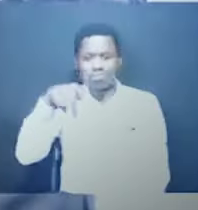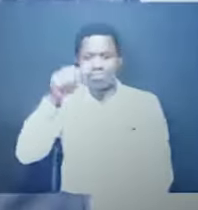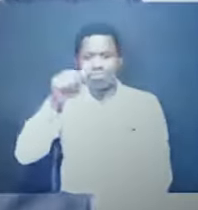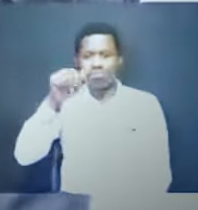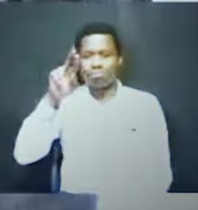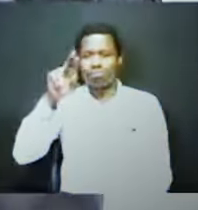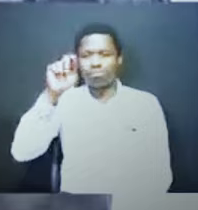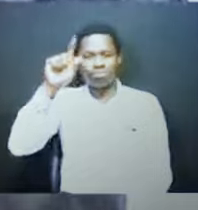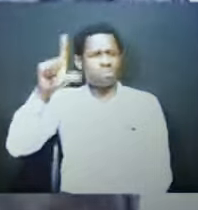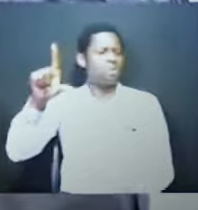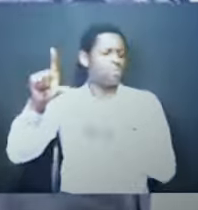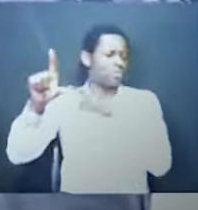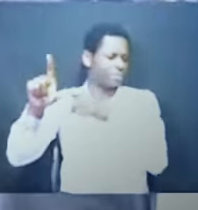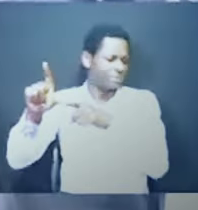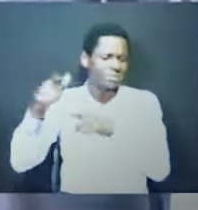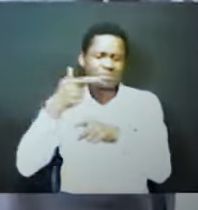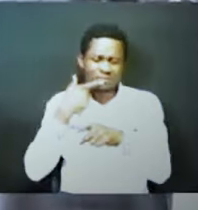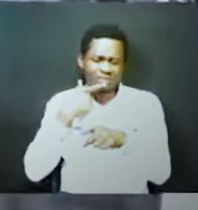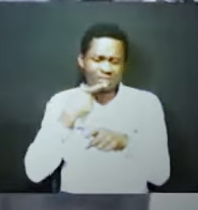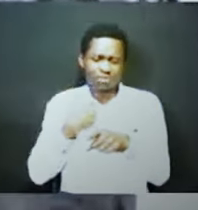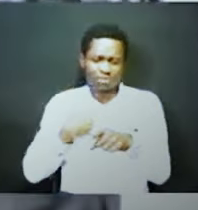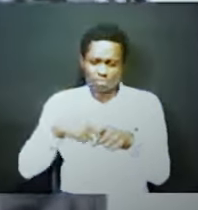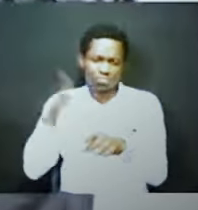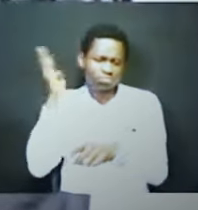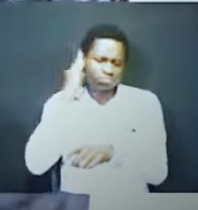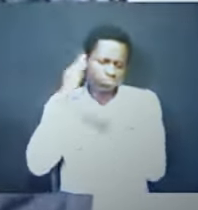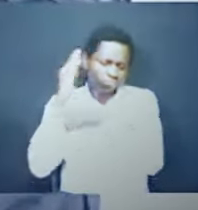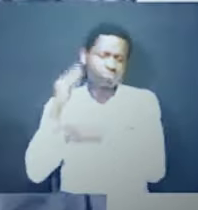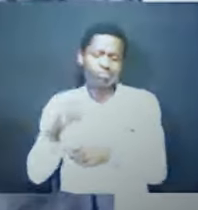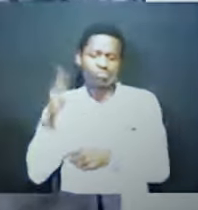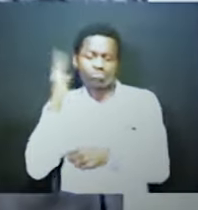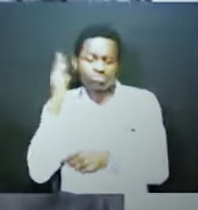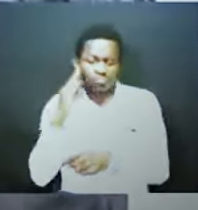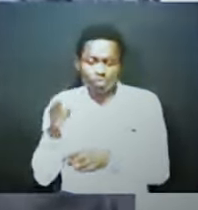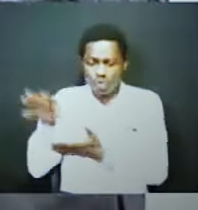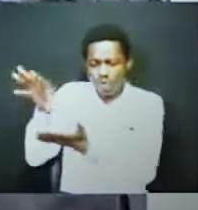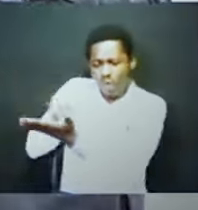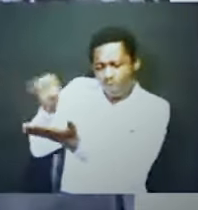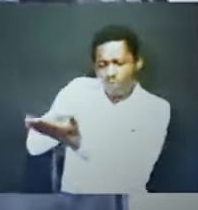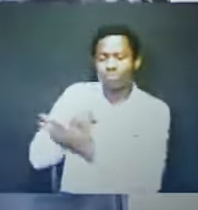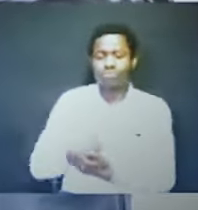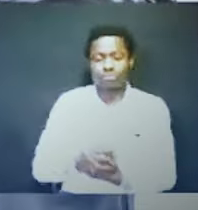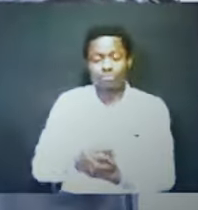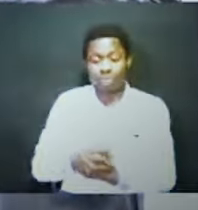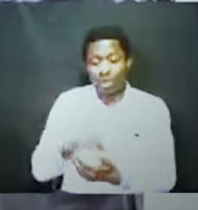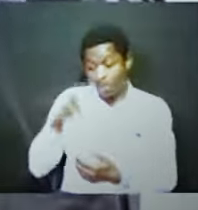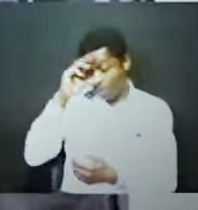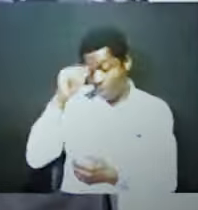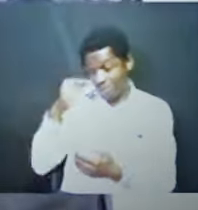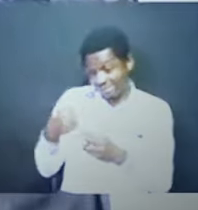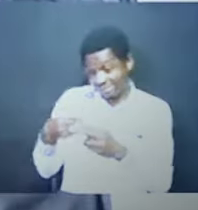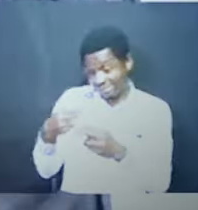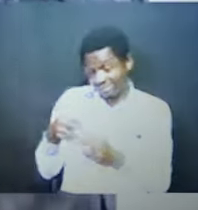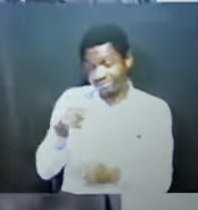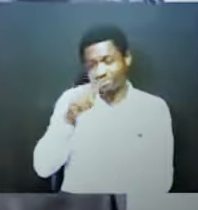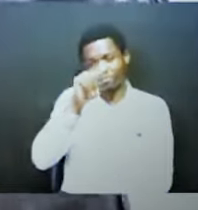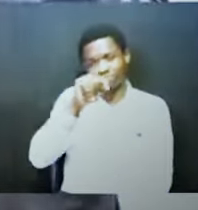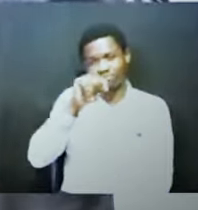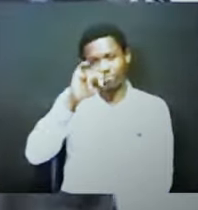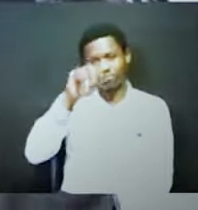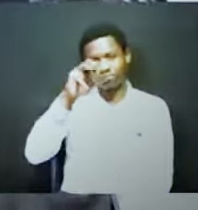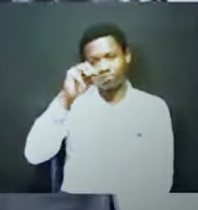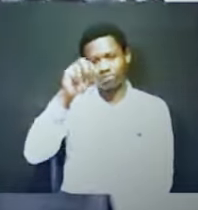Imitate me. Timothy is so close to me. I'll send him to